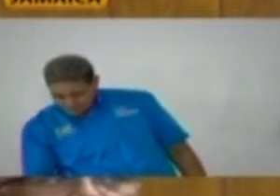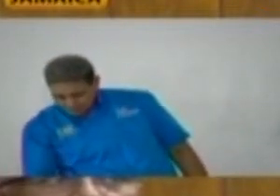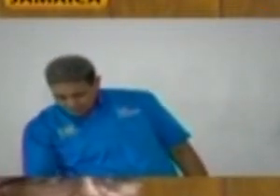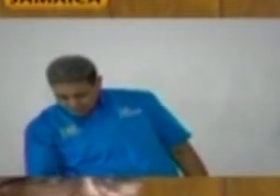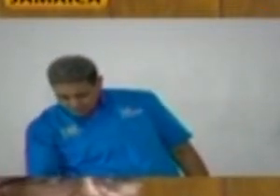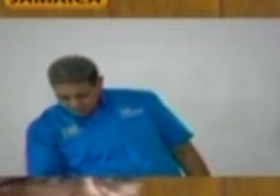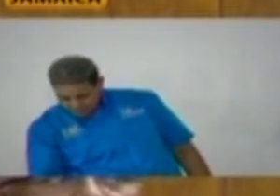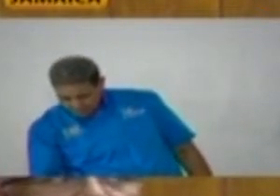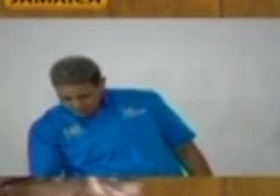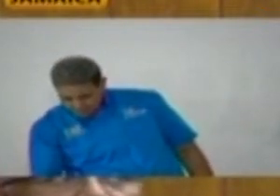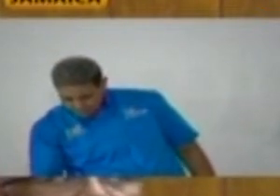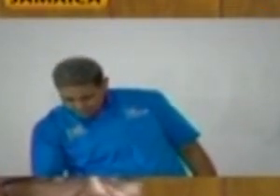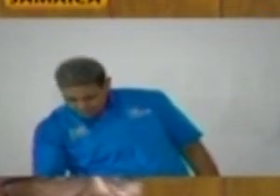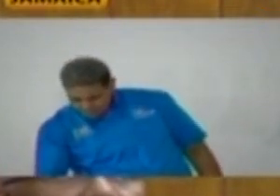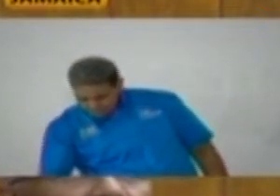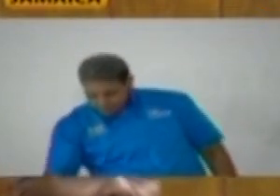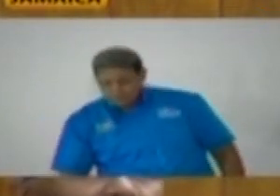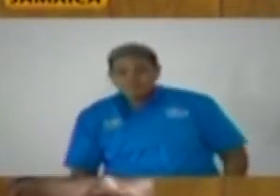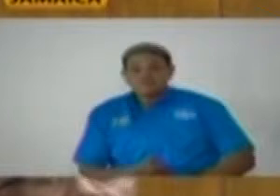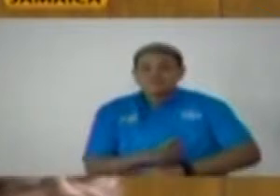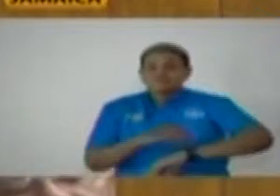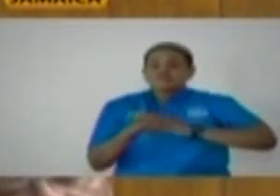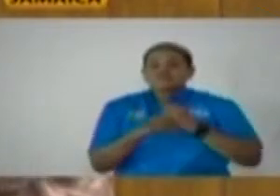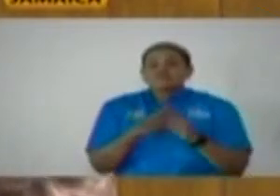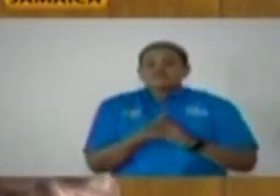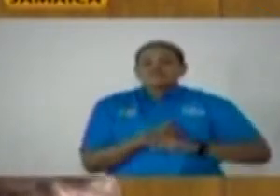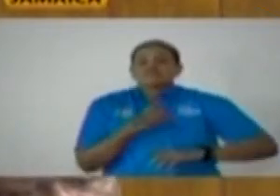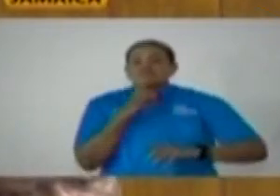4,467 to 7,509.